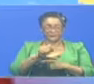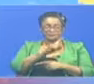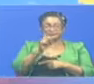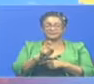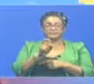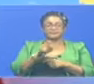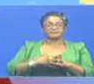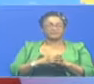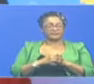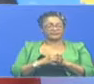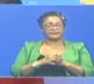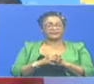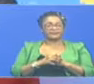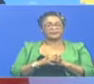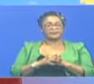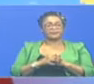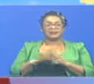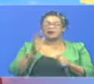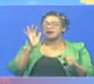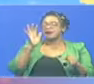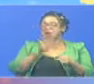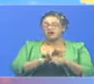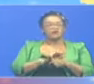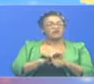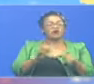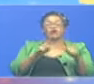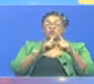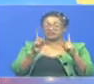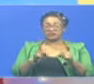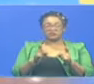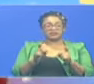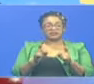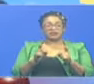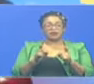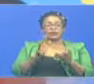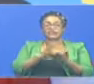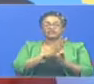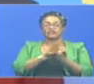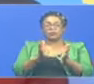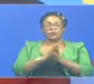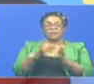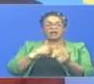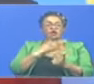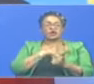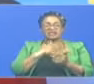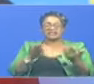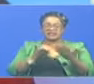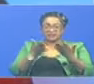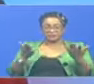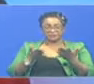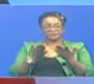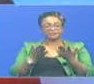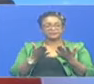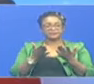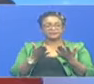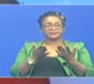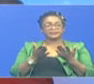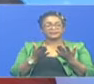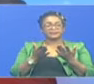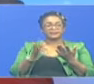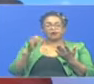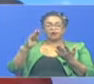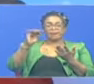Okay. Those are a lot of questions, and I will have to share them with my colleague here. Dr. Mbacho